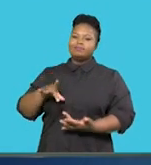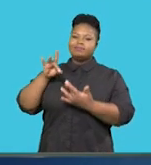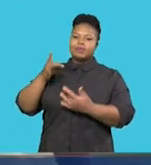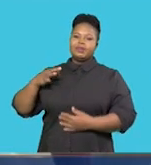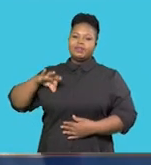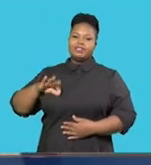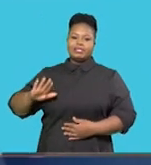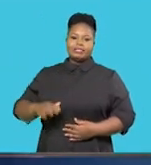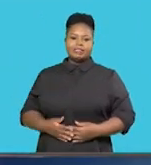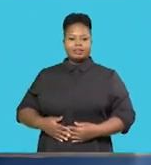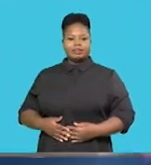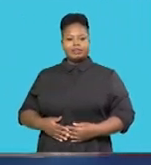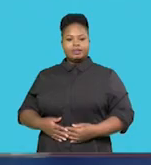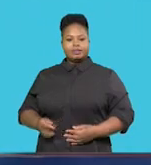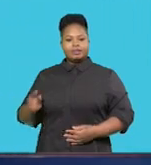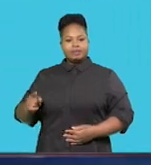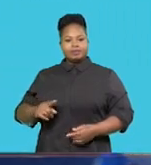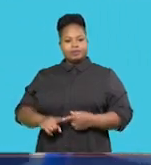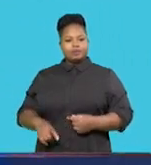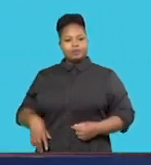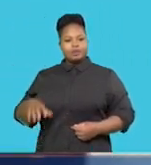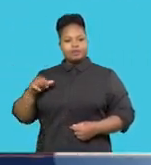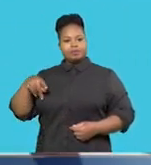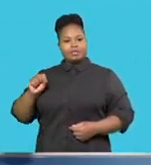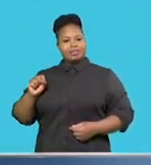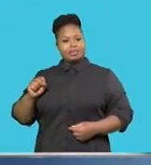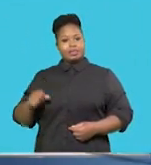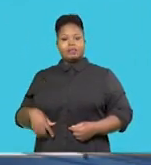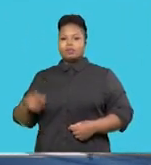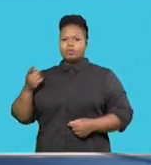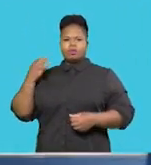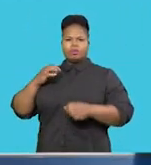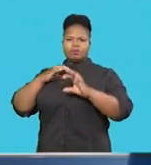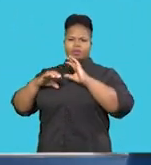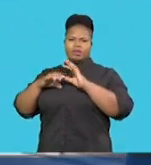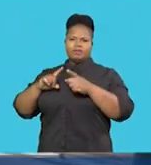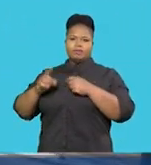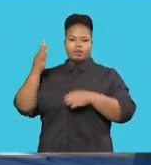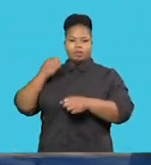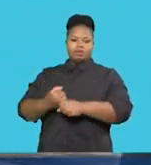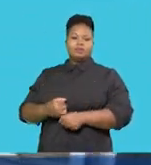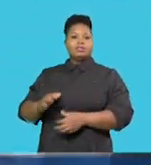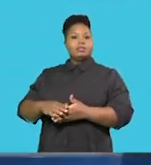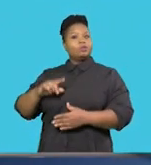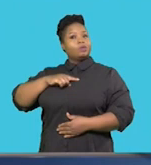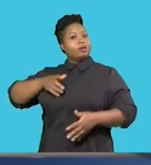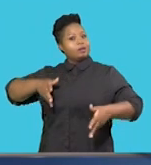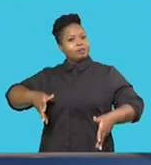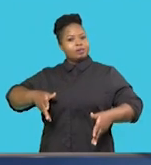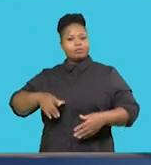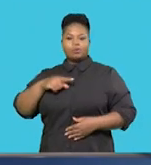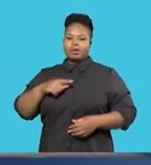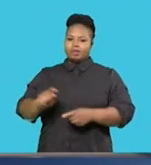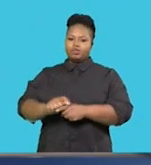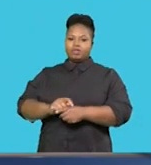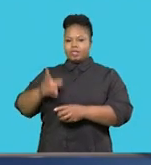phulo. We have been this team from the USA. We've been communicating since last year. The reason they are here is to train